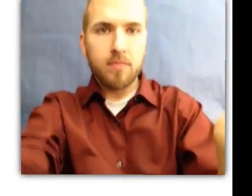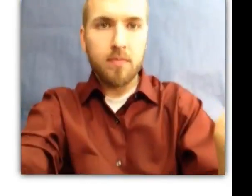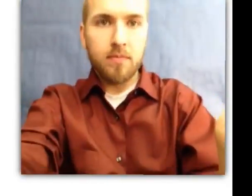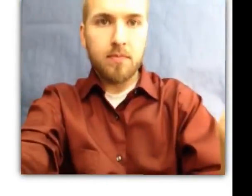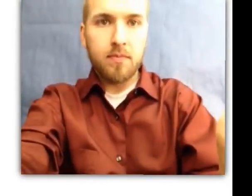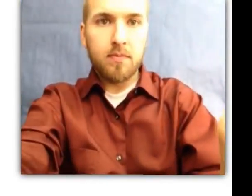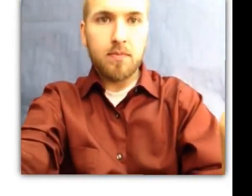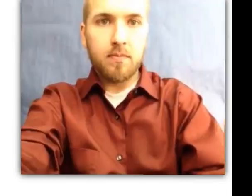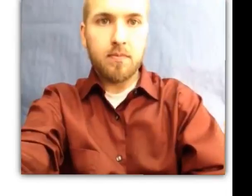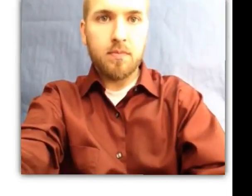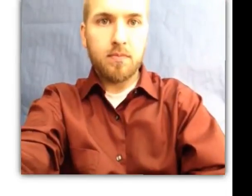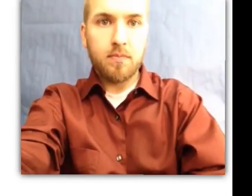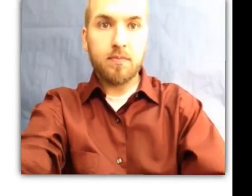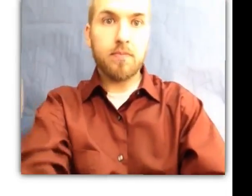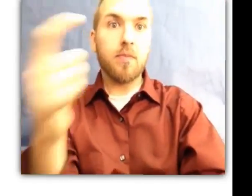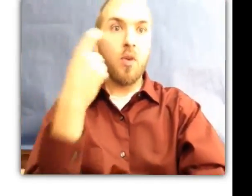times 4 is 24.